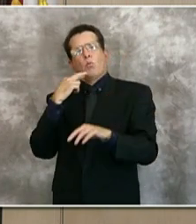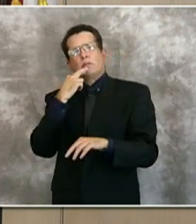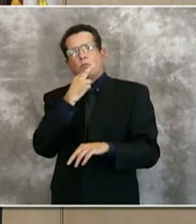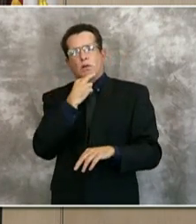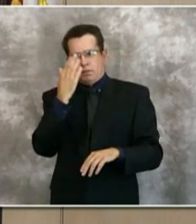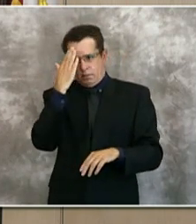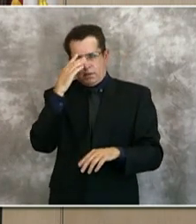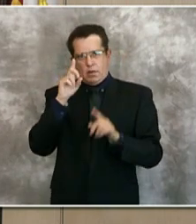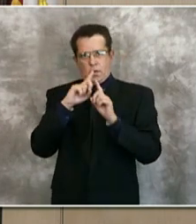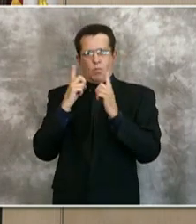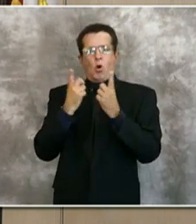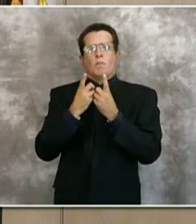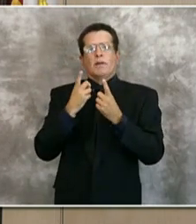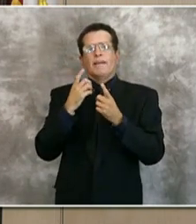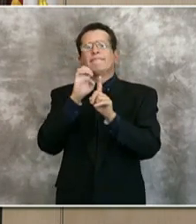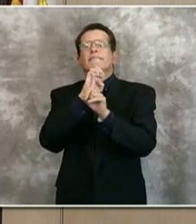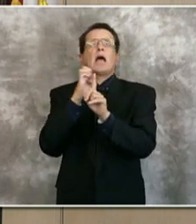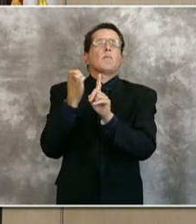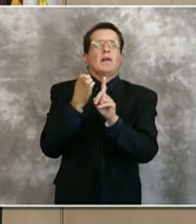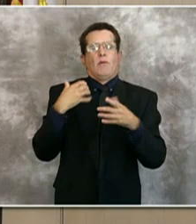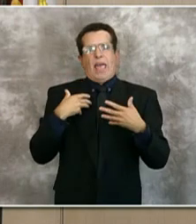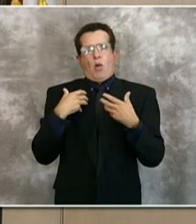of Environmental Health is